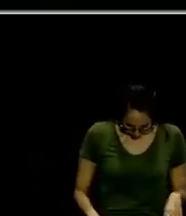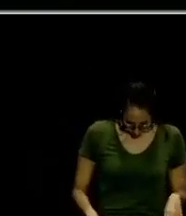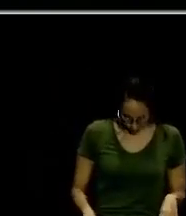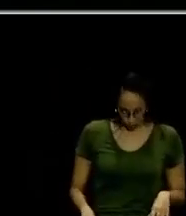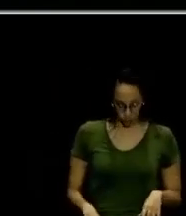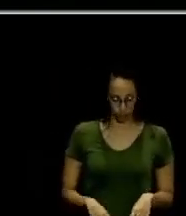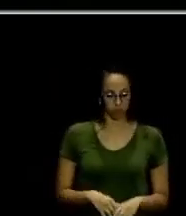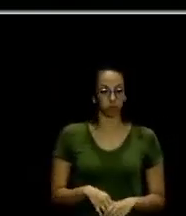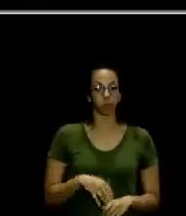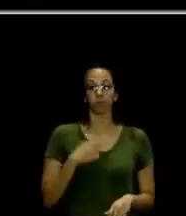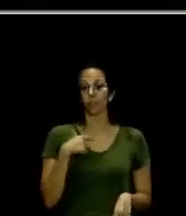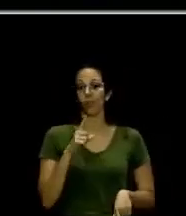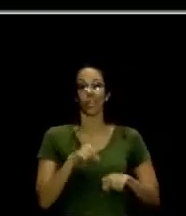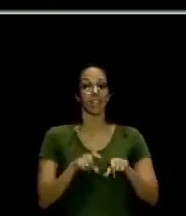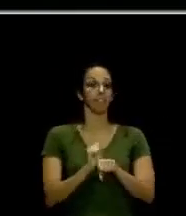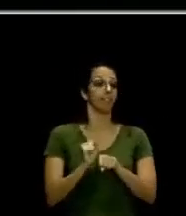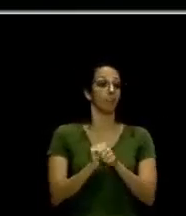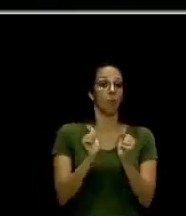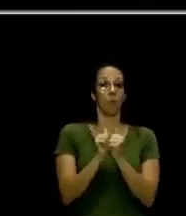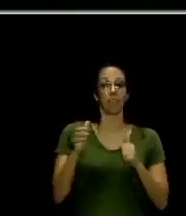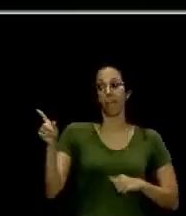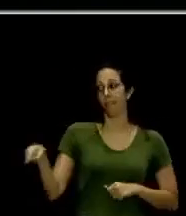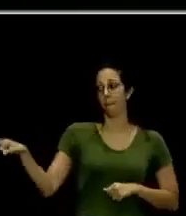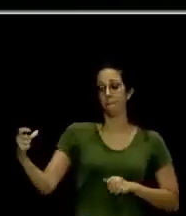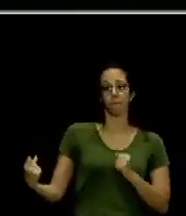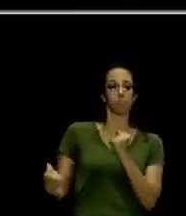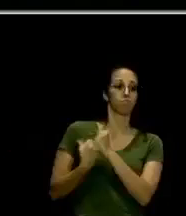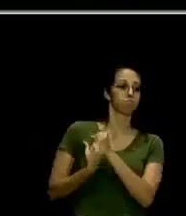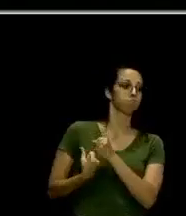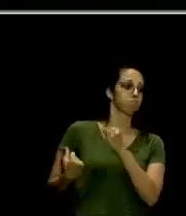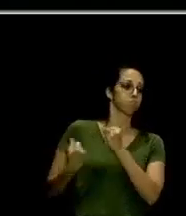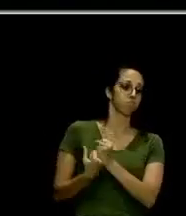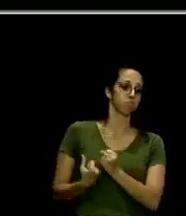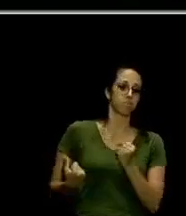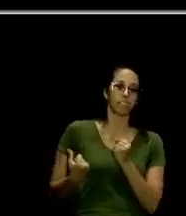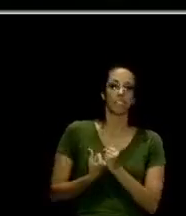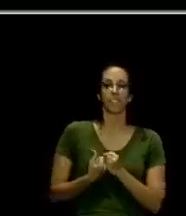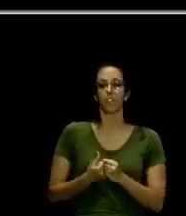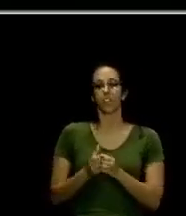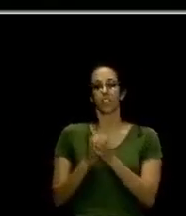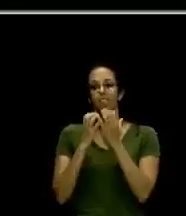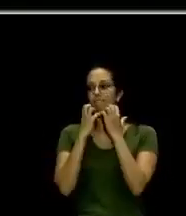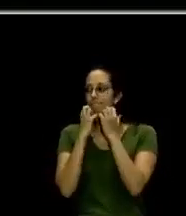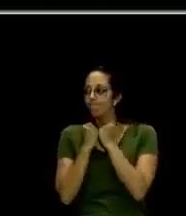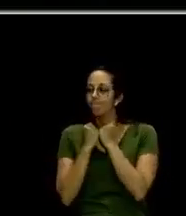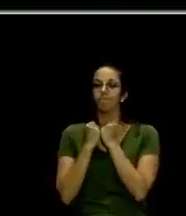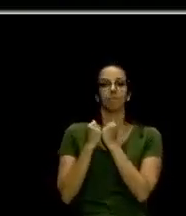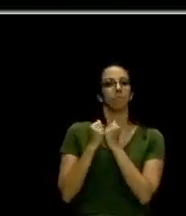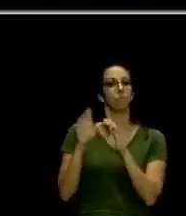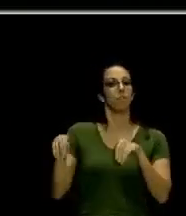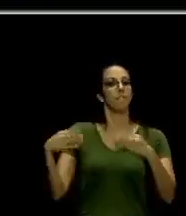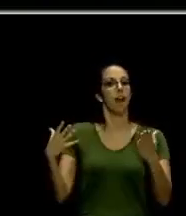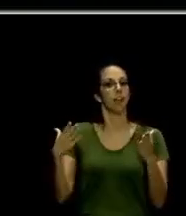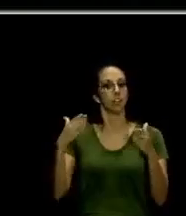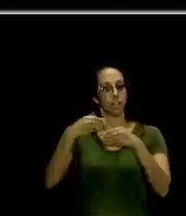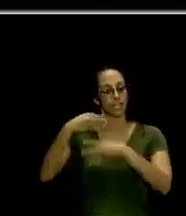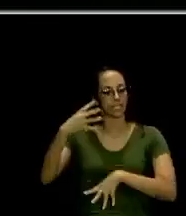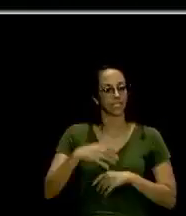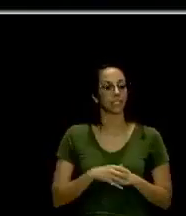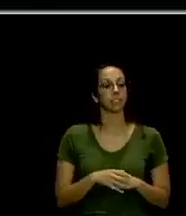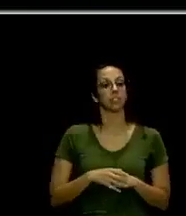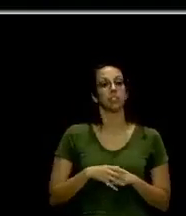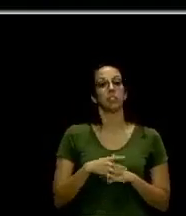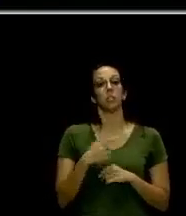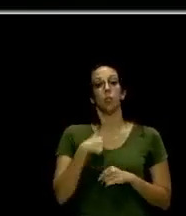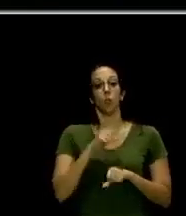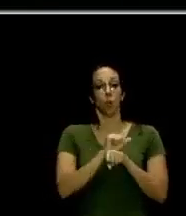And we could not do our work without them. We're so grateful for a tremendous and dynamic provider group. Additionally, APD is working with our partner,